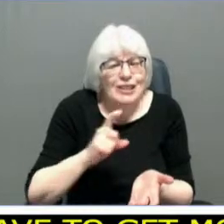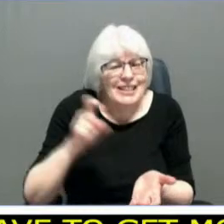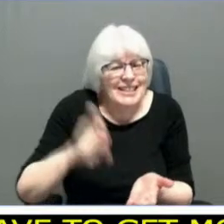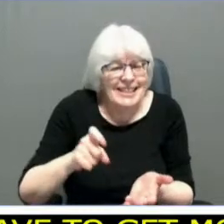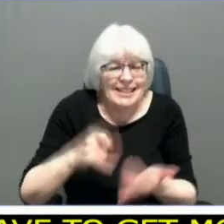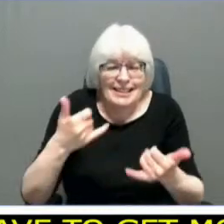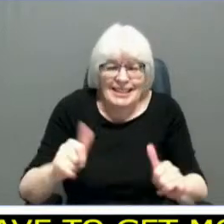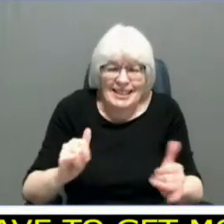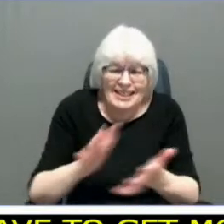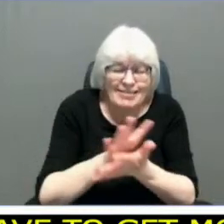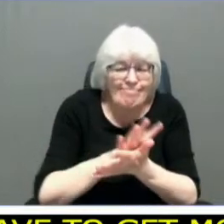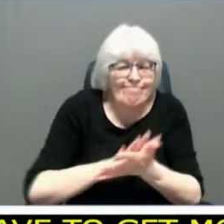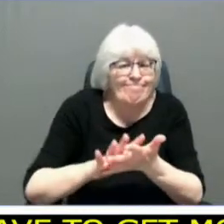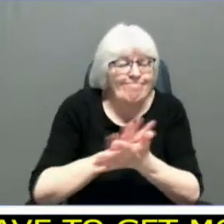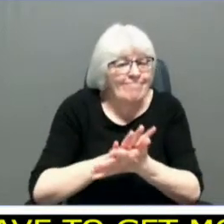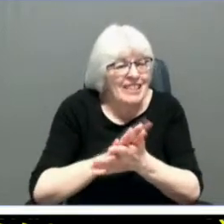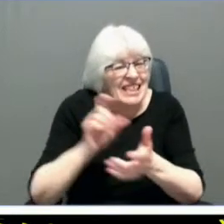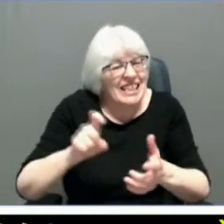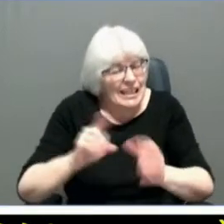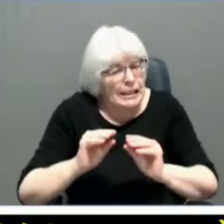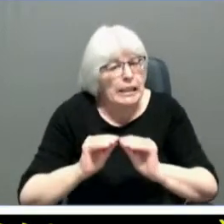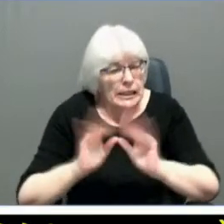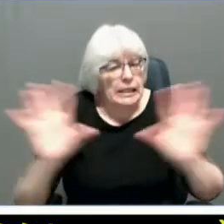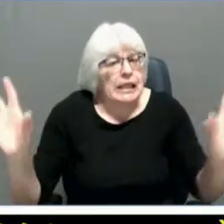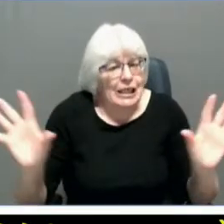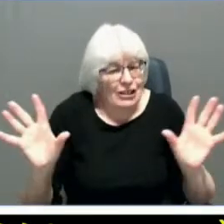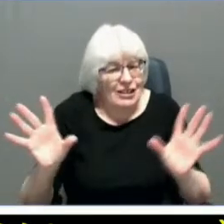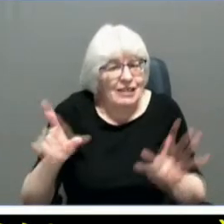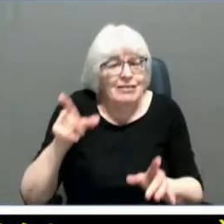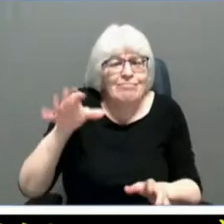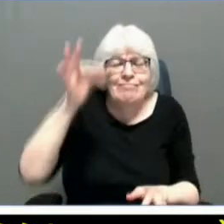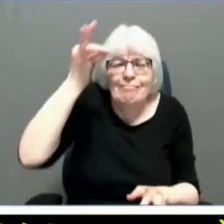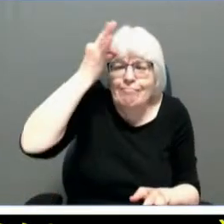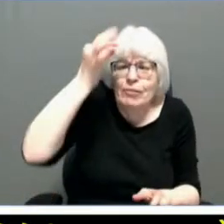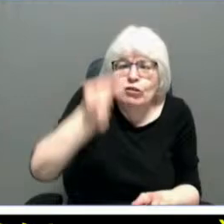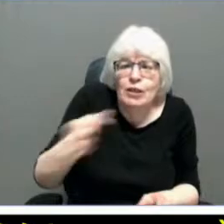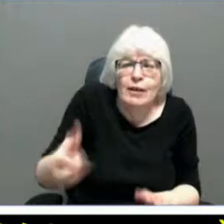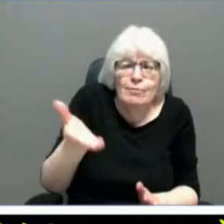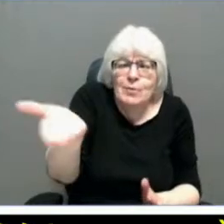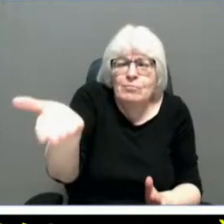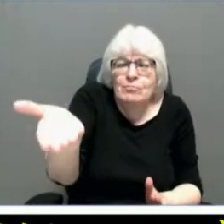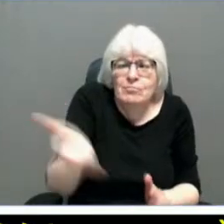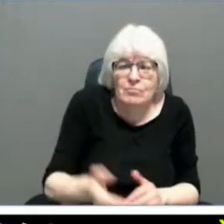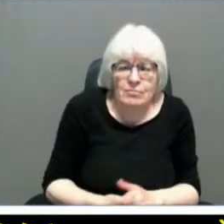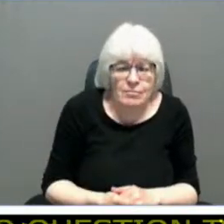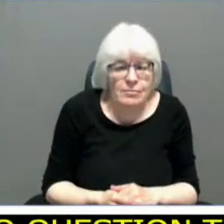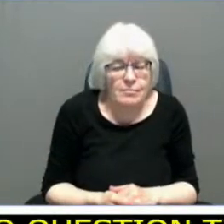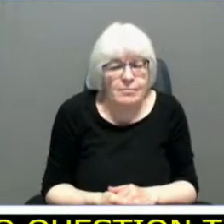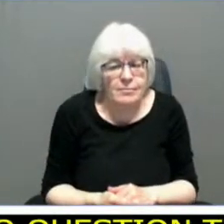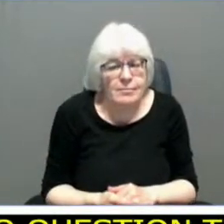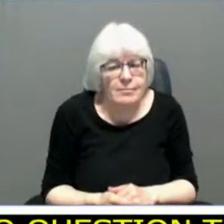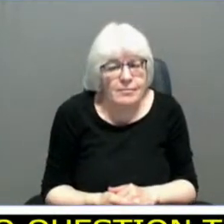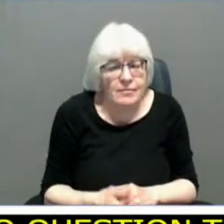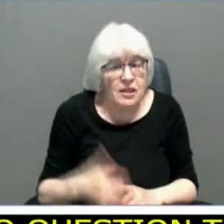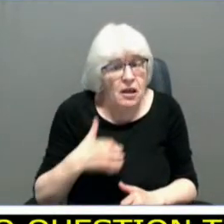forward from the perspective of the federal government. As I said, I do believe that